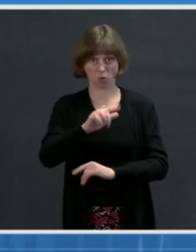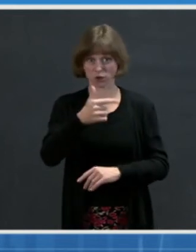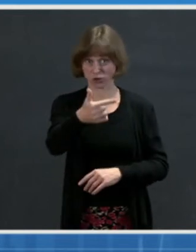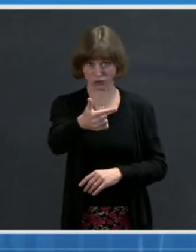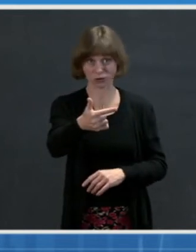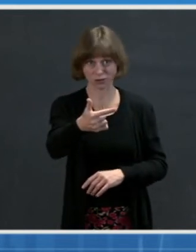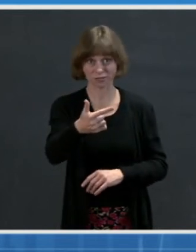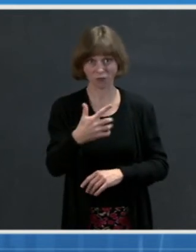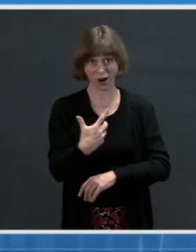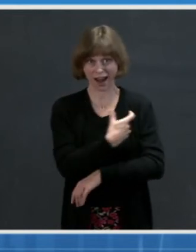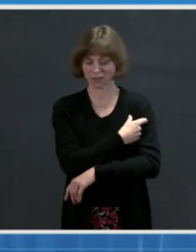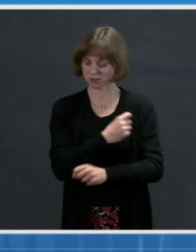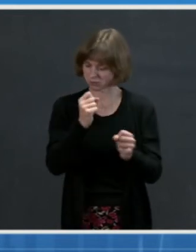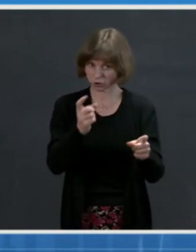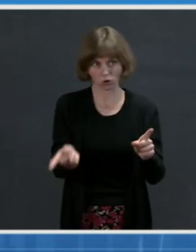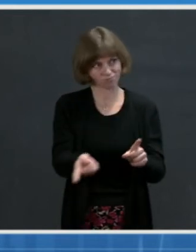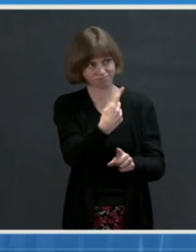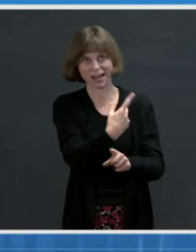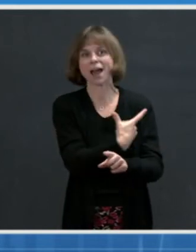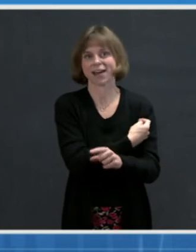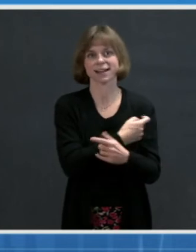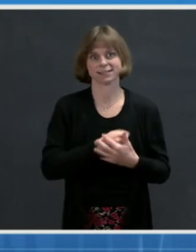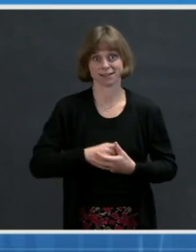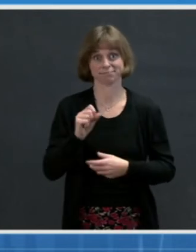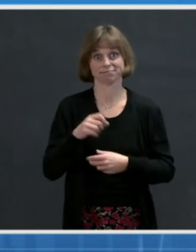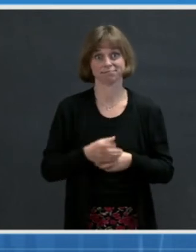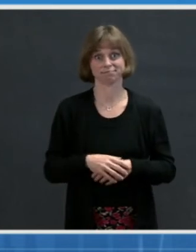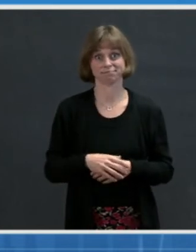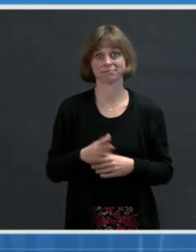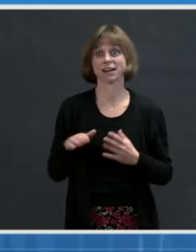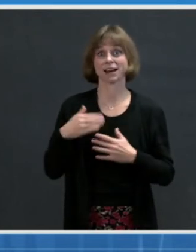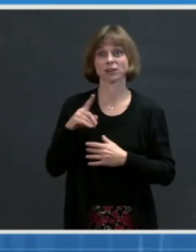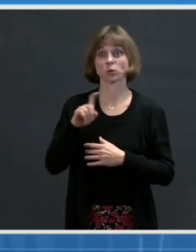vaccine, get vaccinated. Next question.